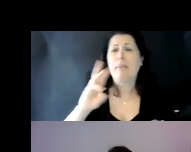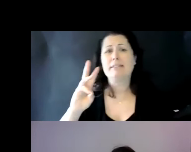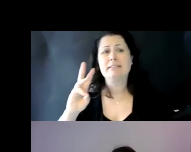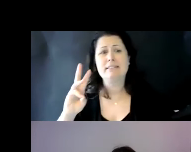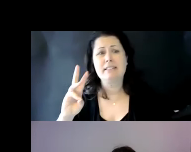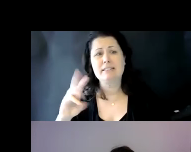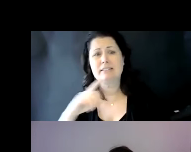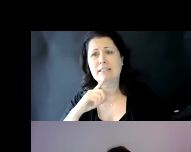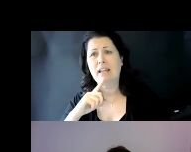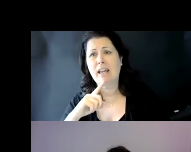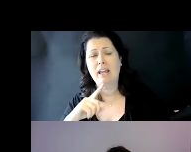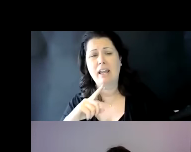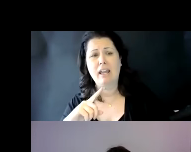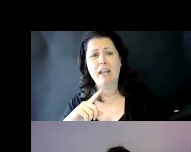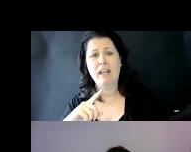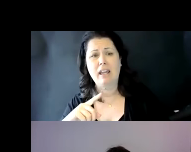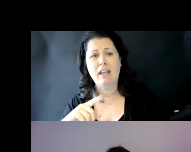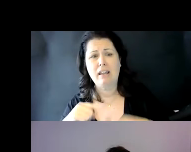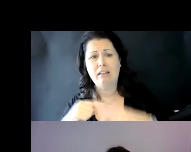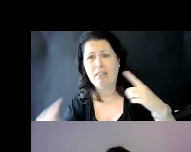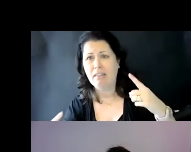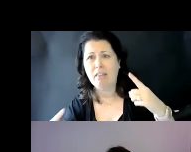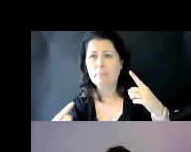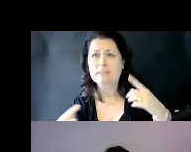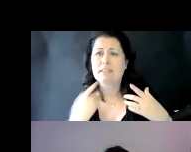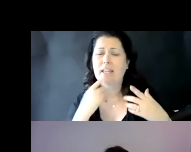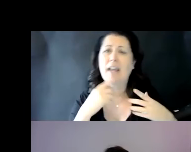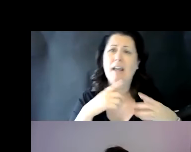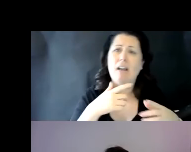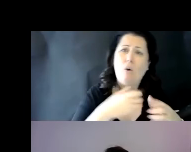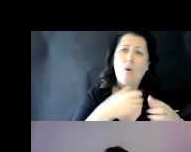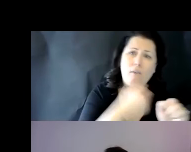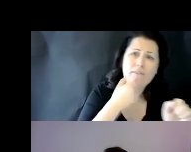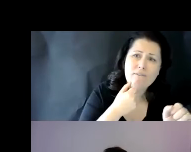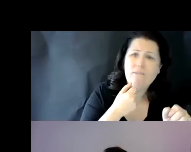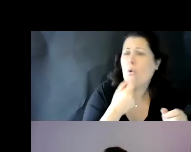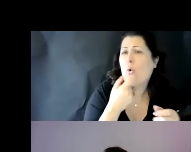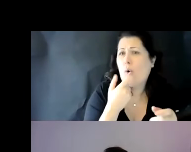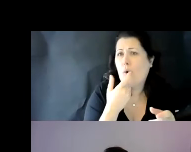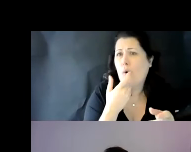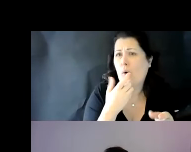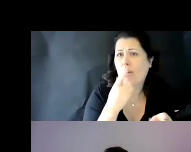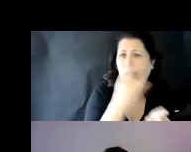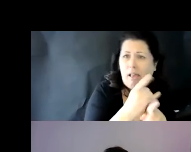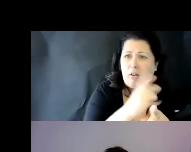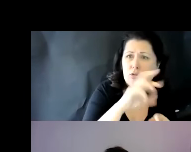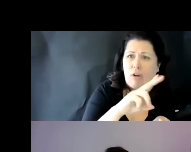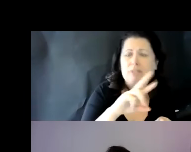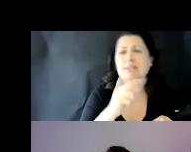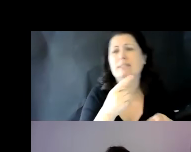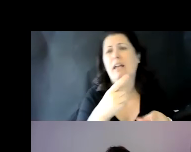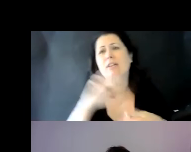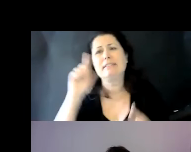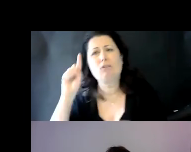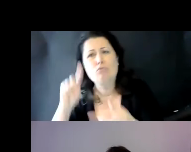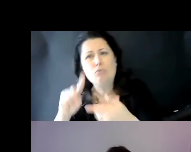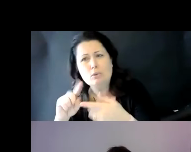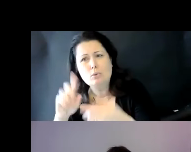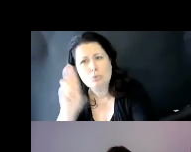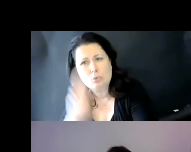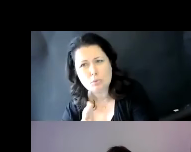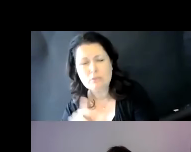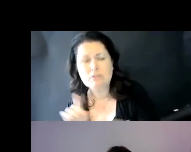saying abstinence, and then you're saying harm reduction. Then you're not even recognizing that people are very different. So some people, it might be